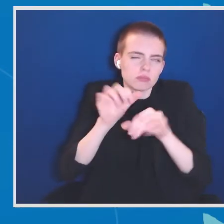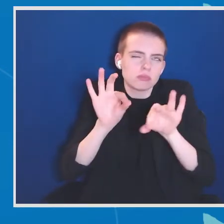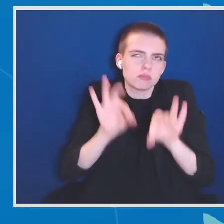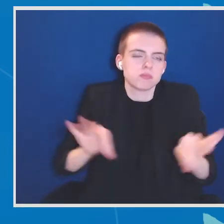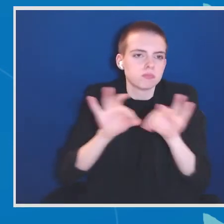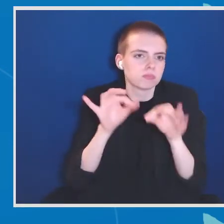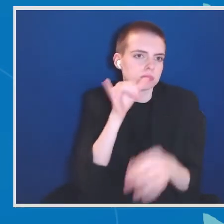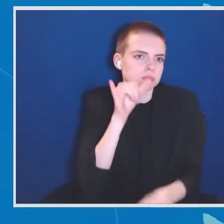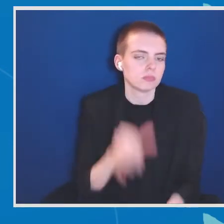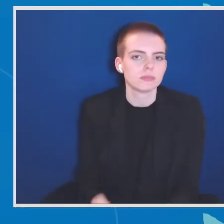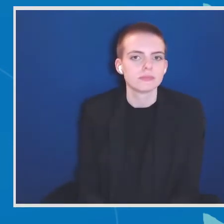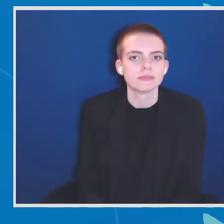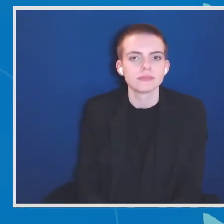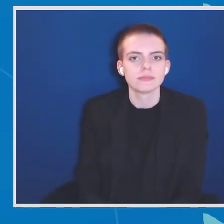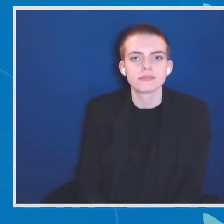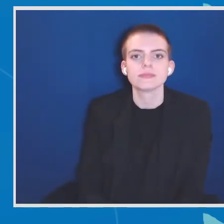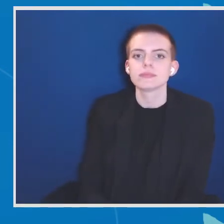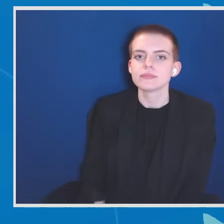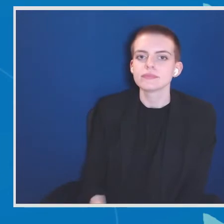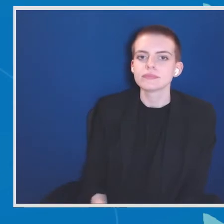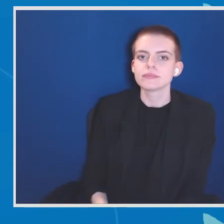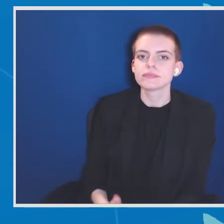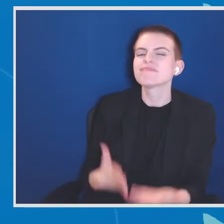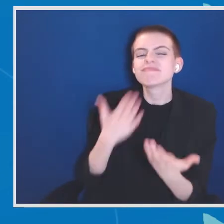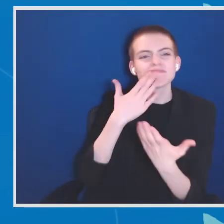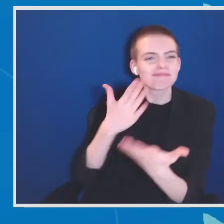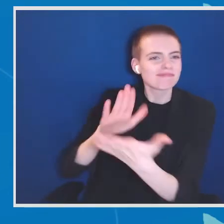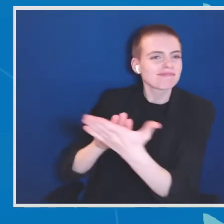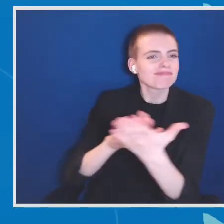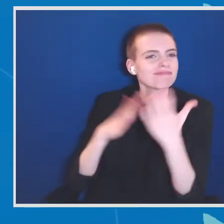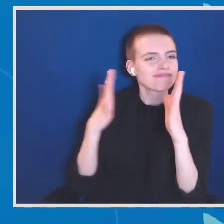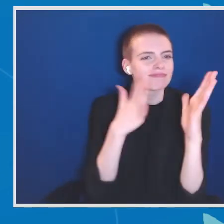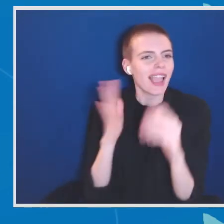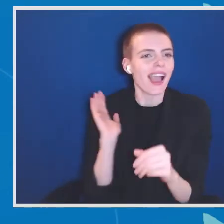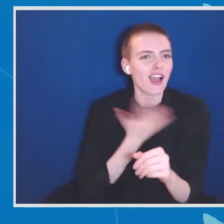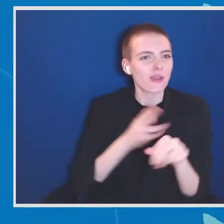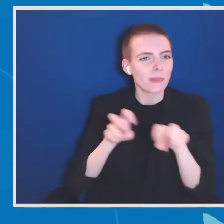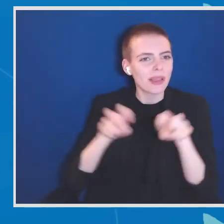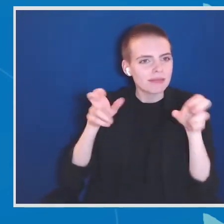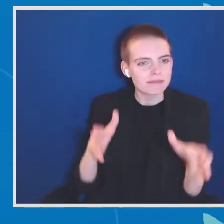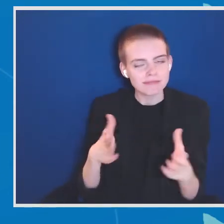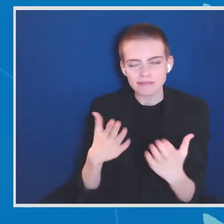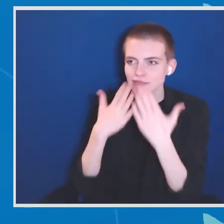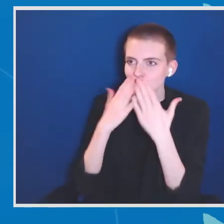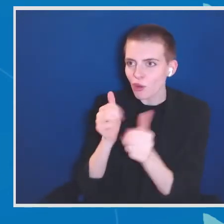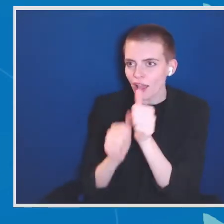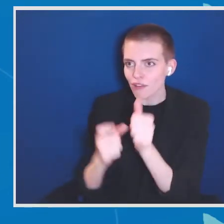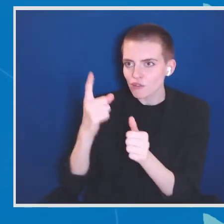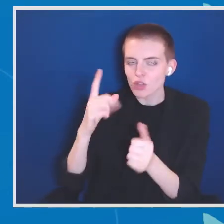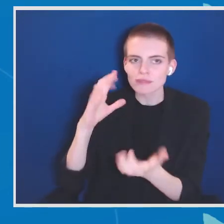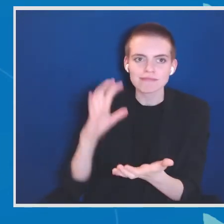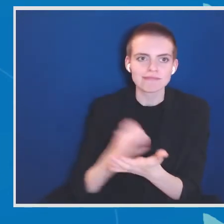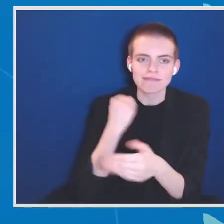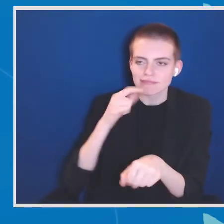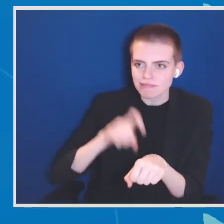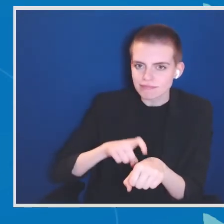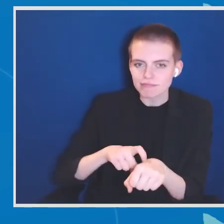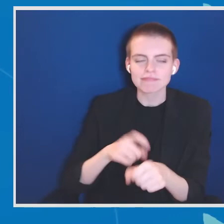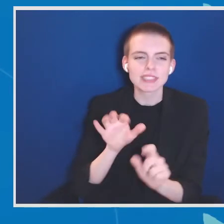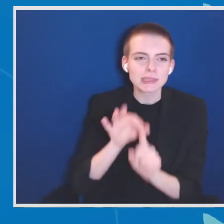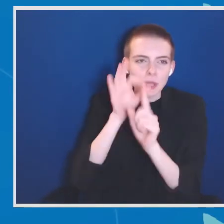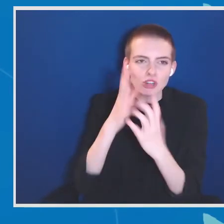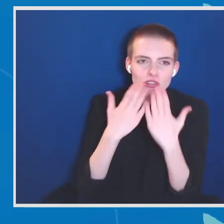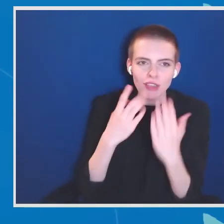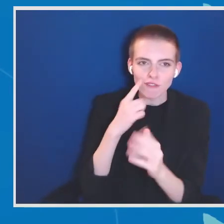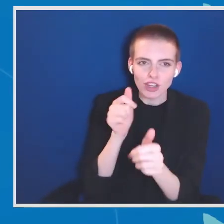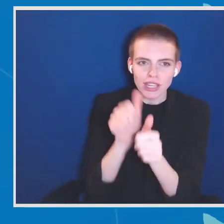Can I just ask, and again, another hand to our panel. Thank you, everybody, for making the time. Special thank you to each of our panelists. I think